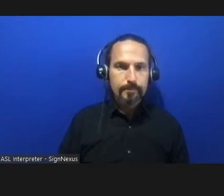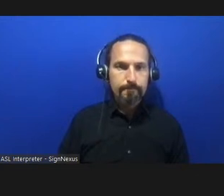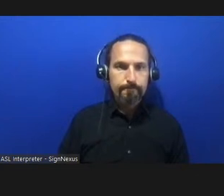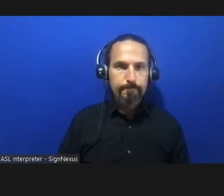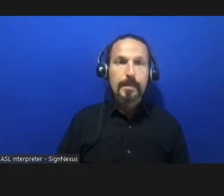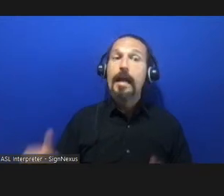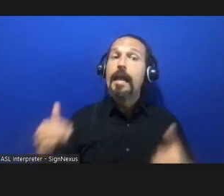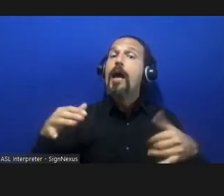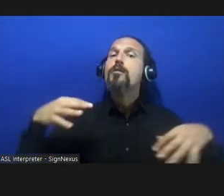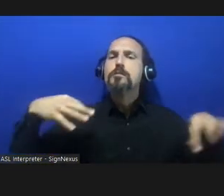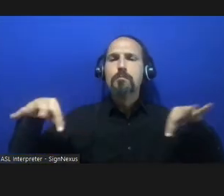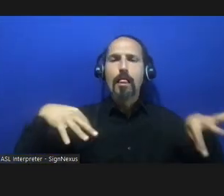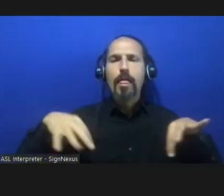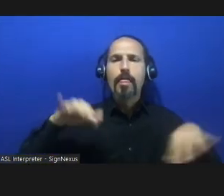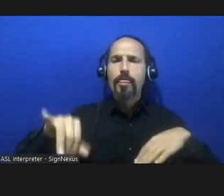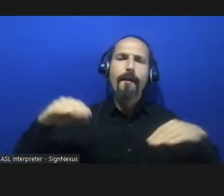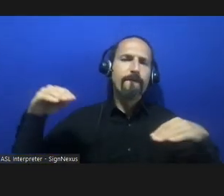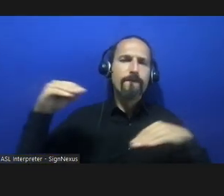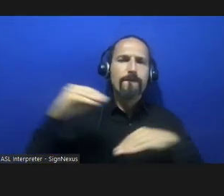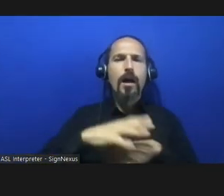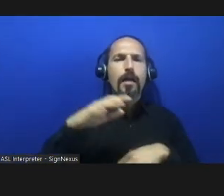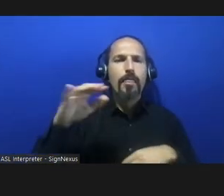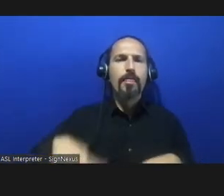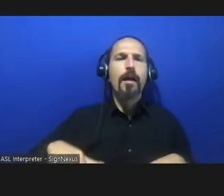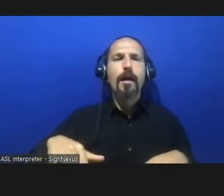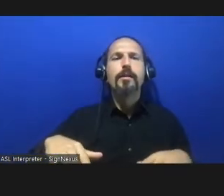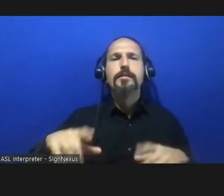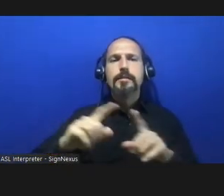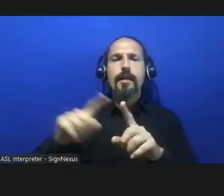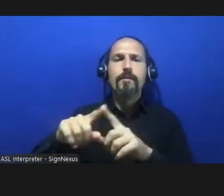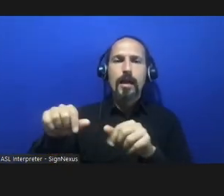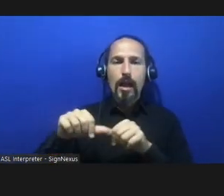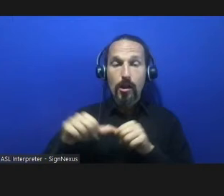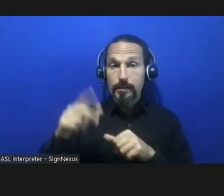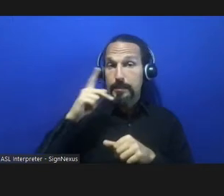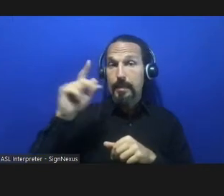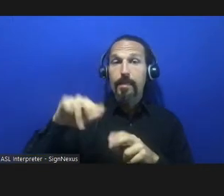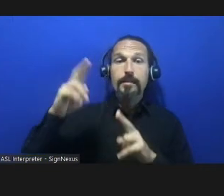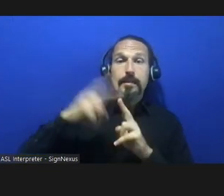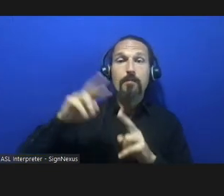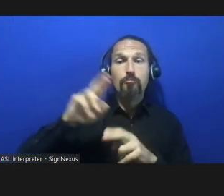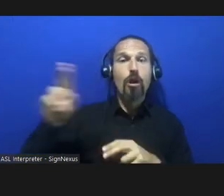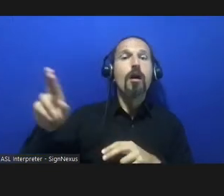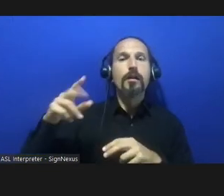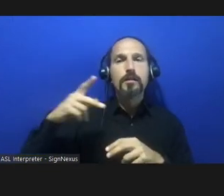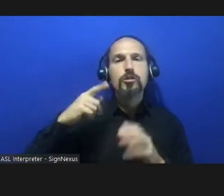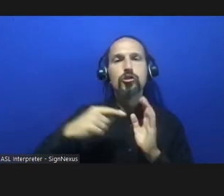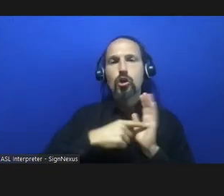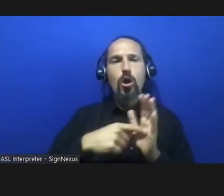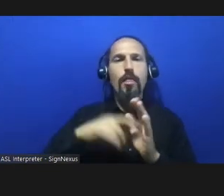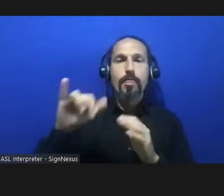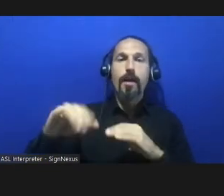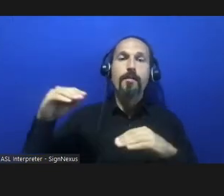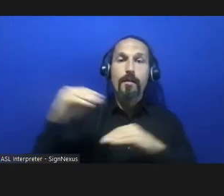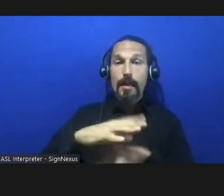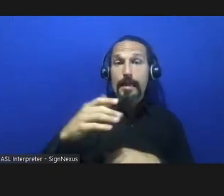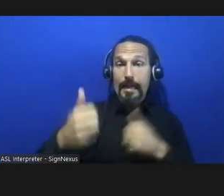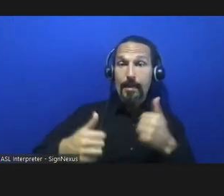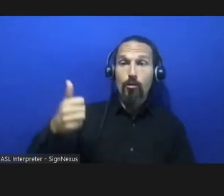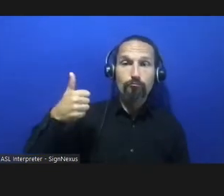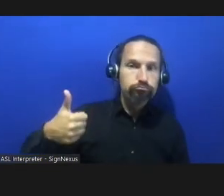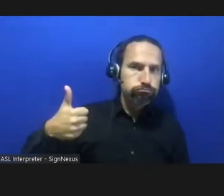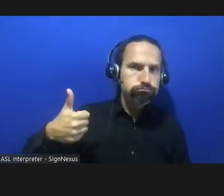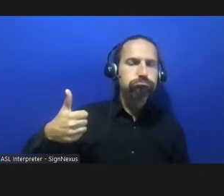now we'll go through the effects of each of the topic areas on the top right of each slide you'll see that we've identified whether effects are beneficial not